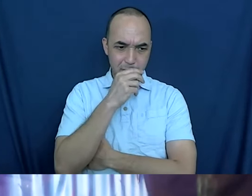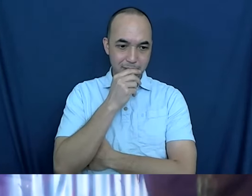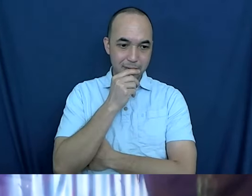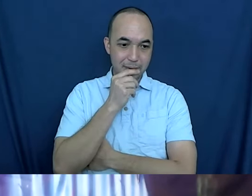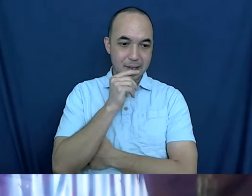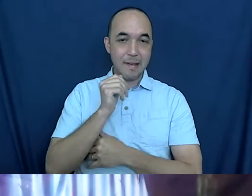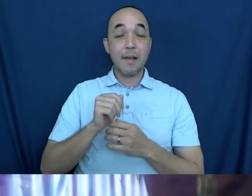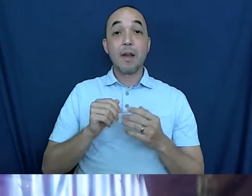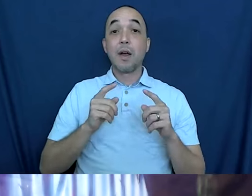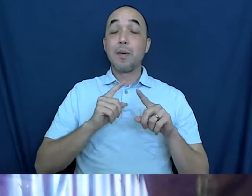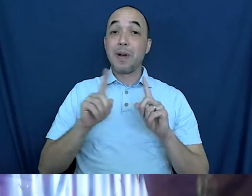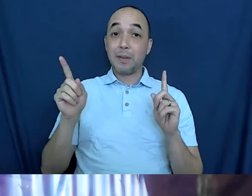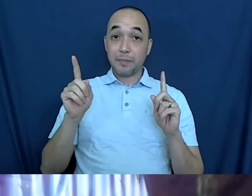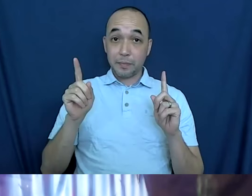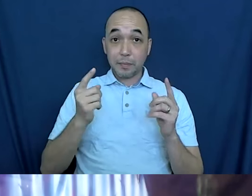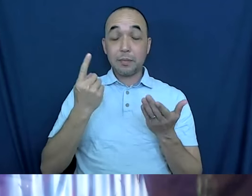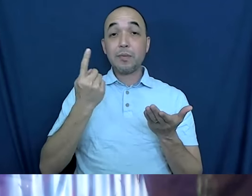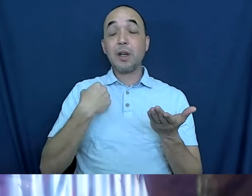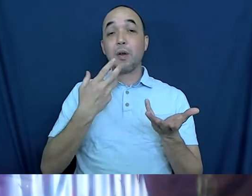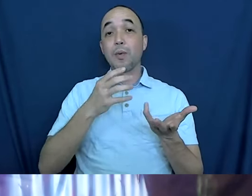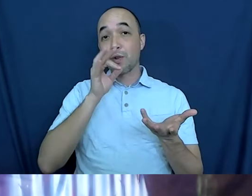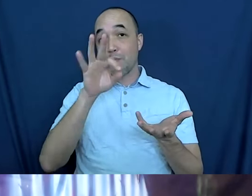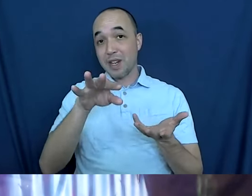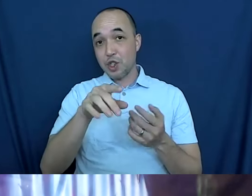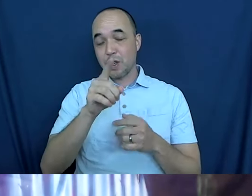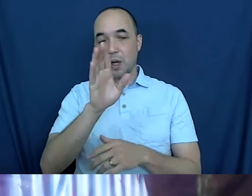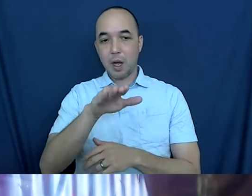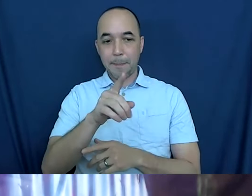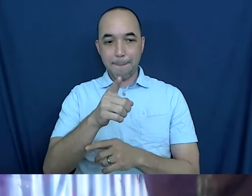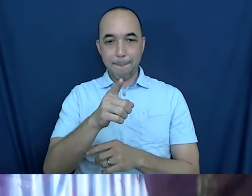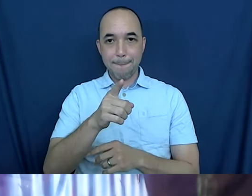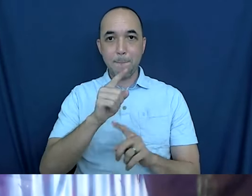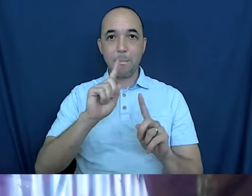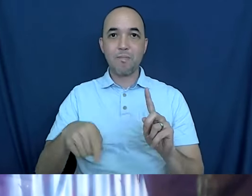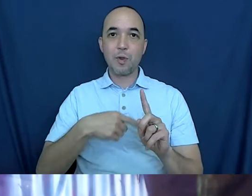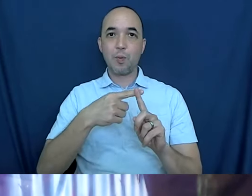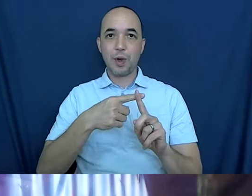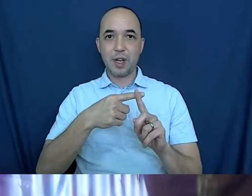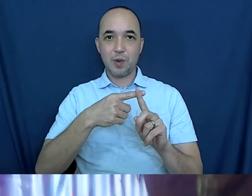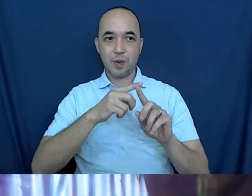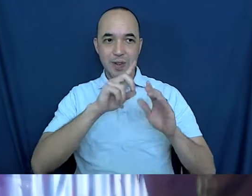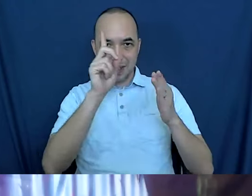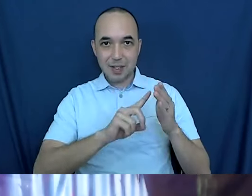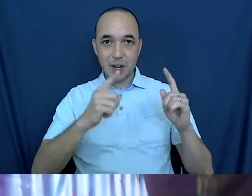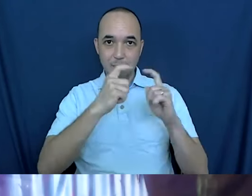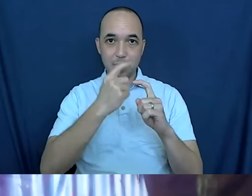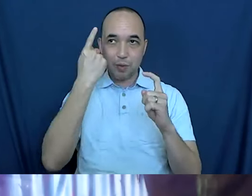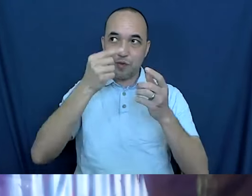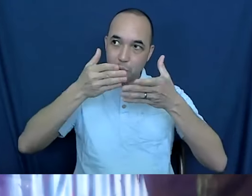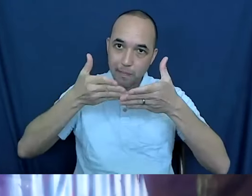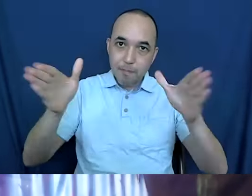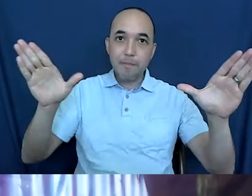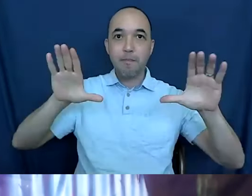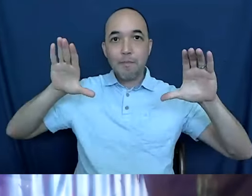But I wanted to bring up one other thing, Charlie, that you made me think of, which is when you're doing puzzle design for a large group of people, it's